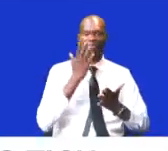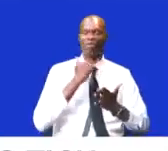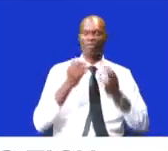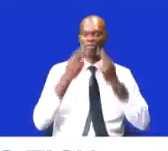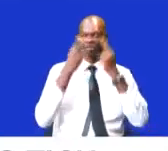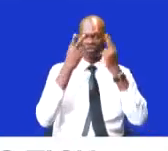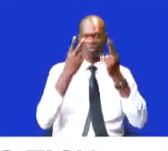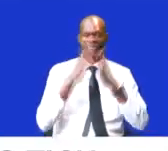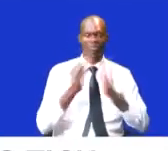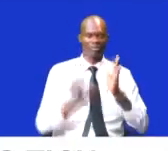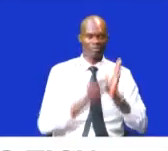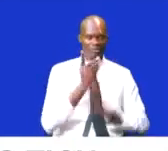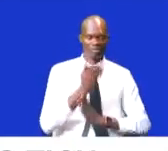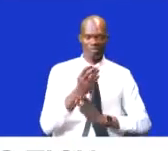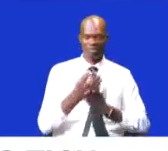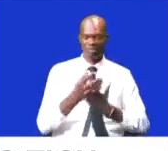growth.